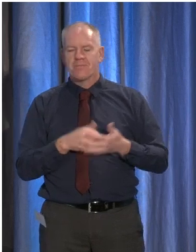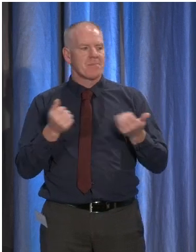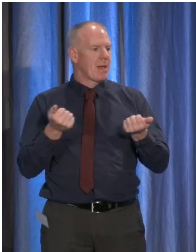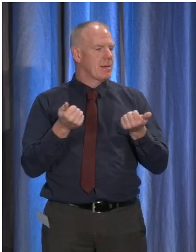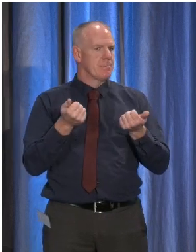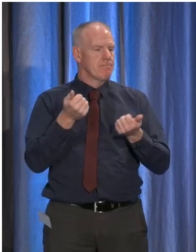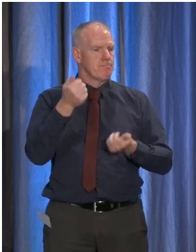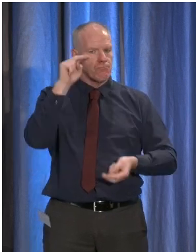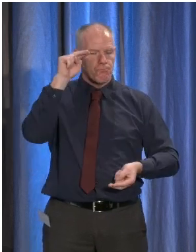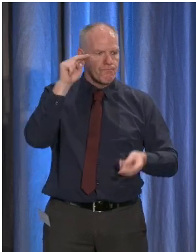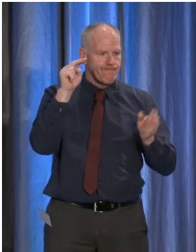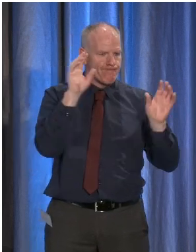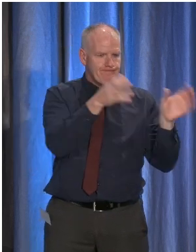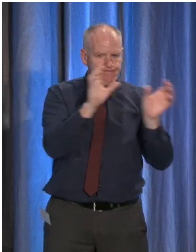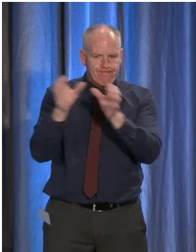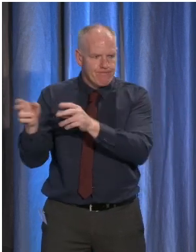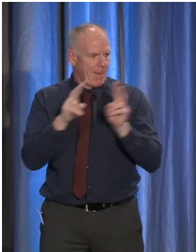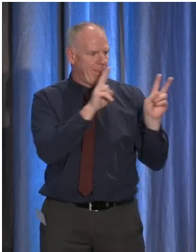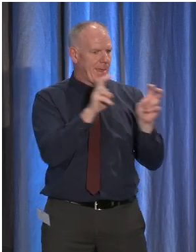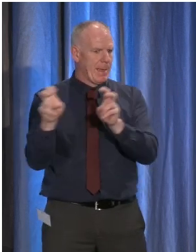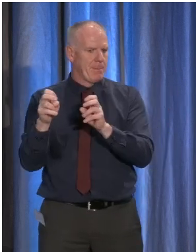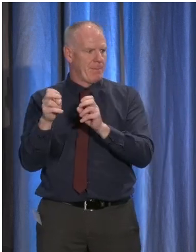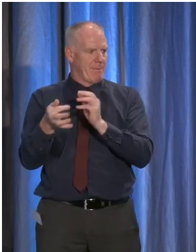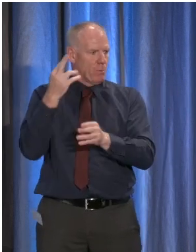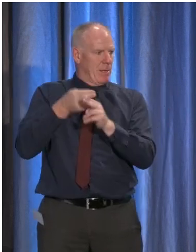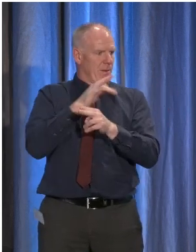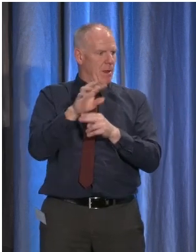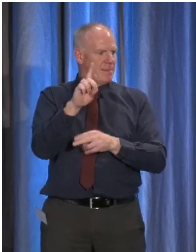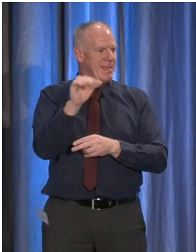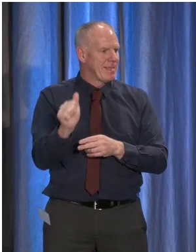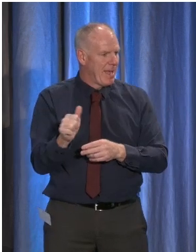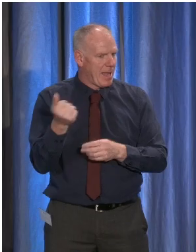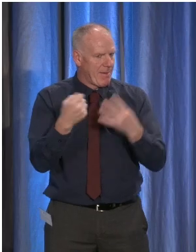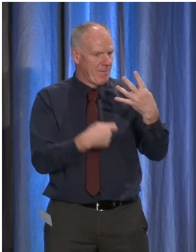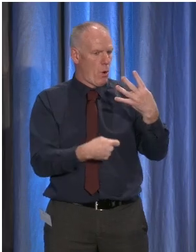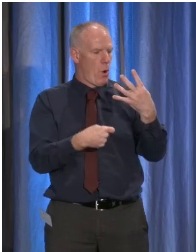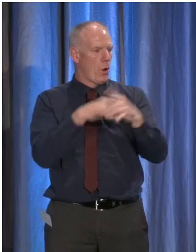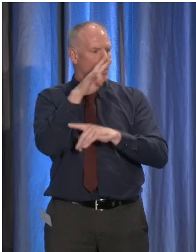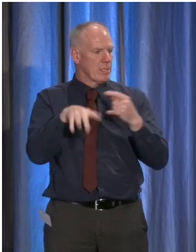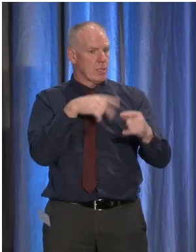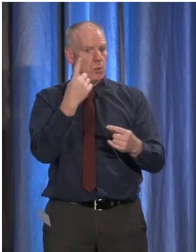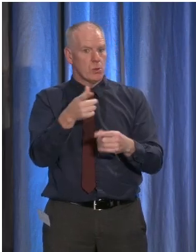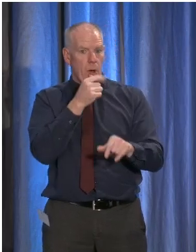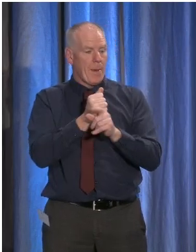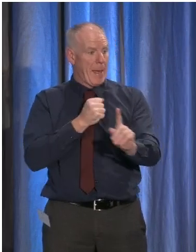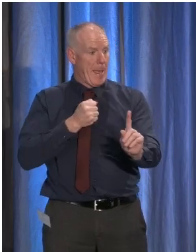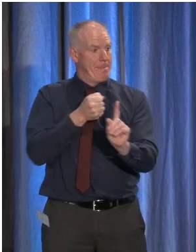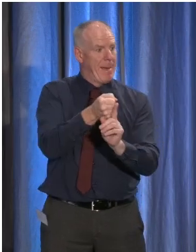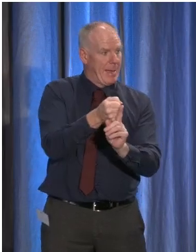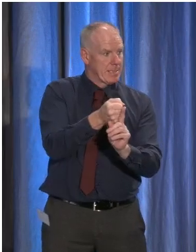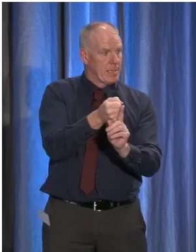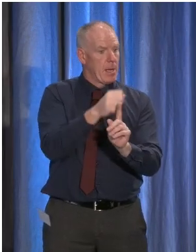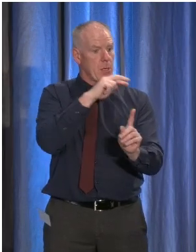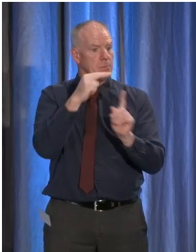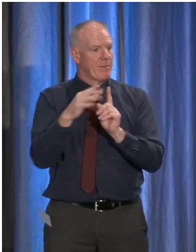thematically and what we found in relation to the 4 questions which focused on impact from the perspective